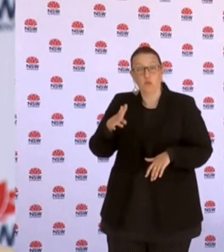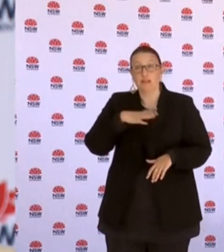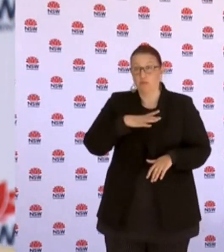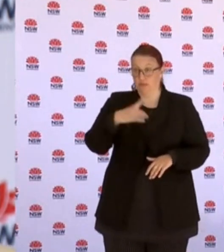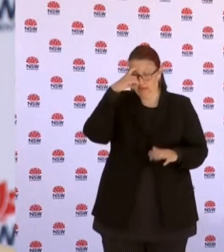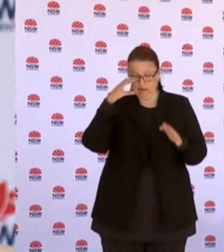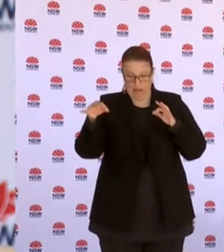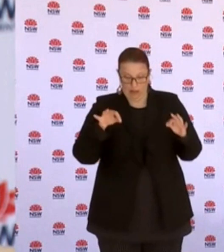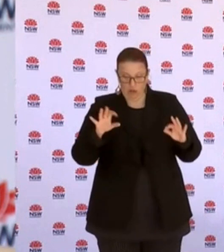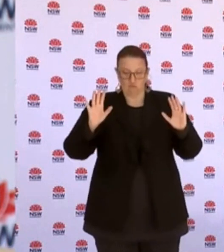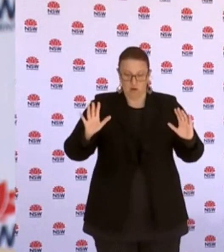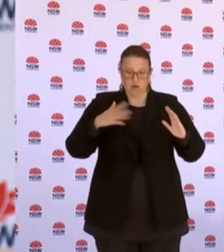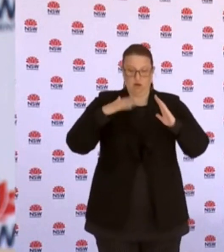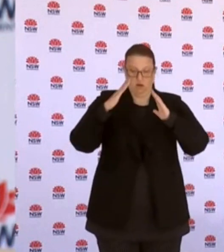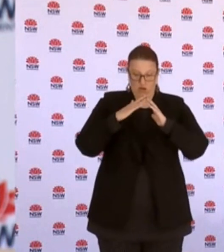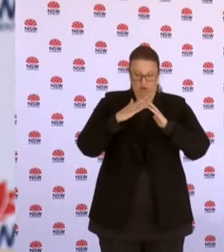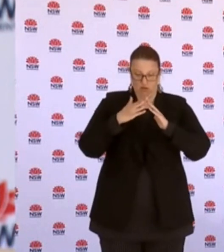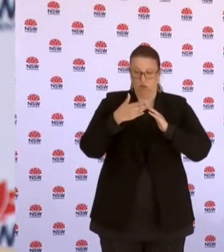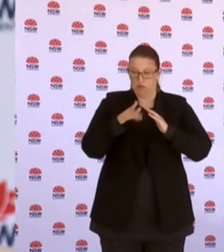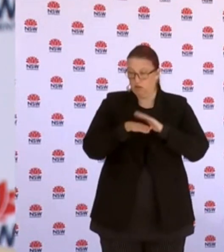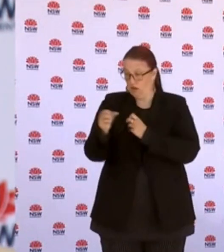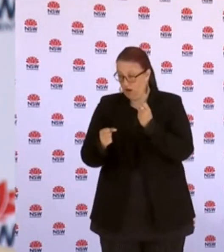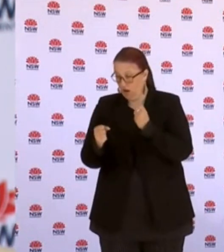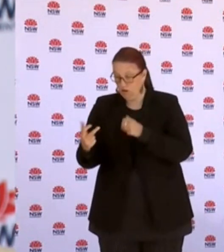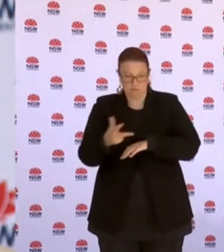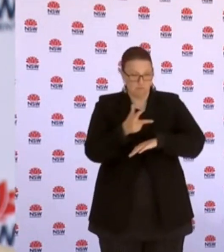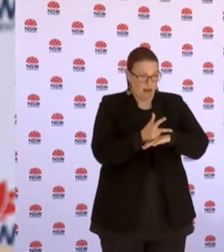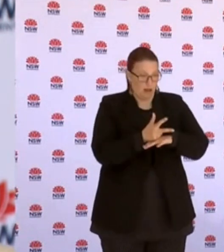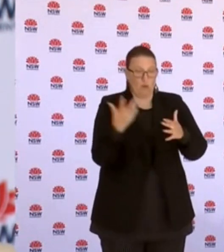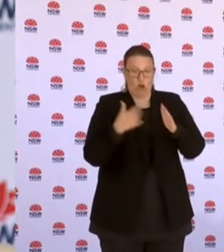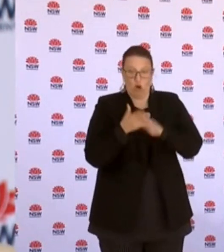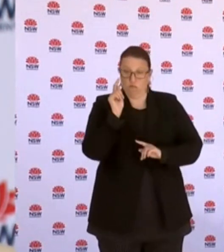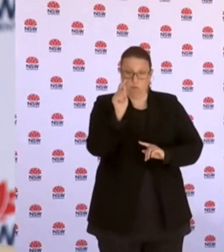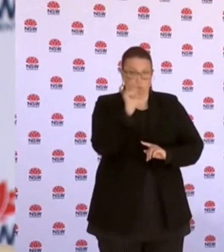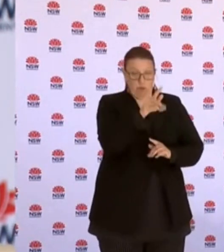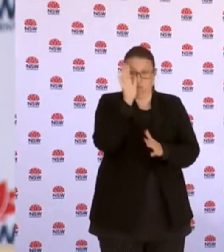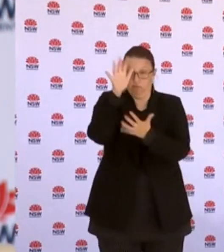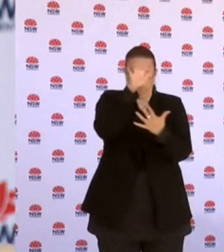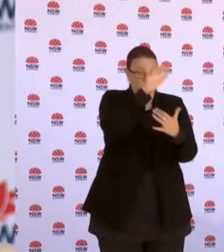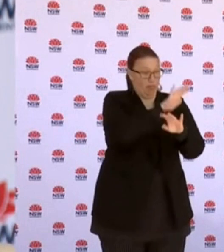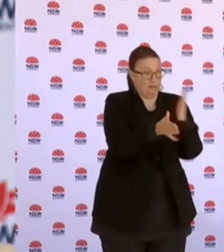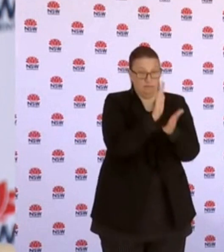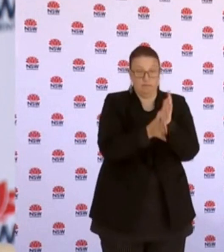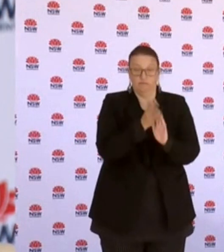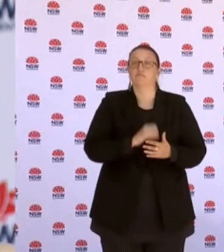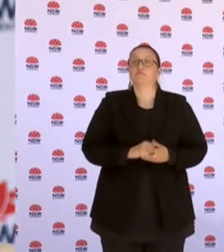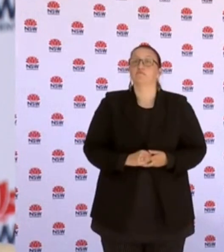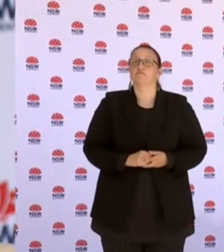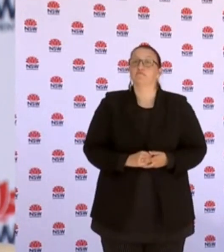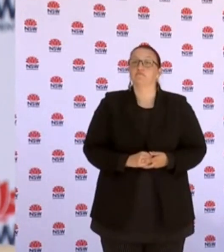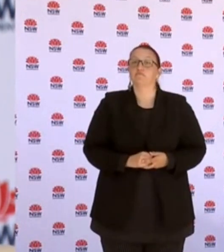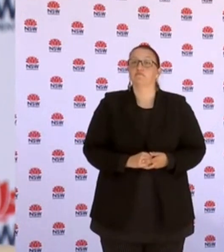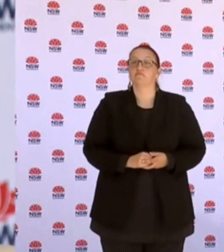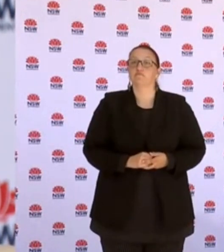and make sure you follow the health rules at all times. Premier, you said, Premier, a retail worker... That this